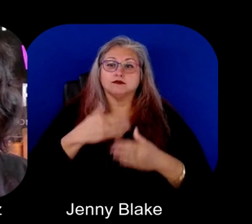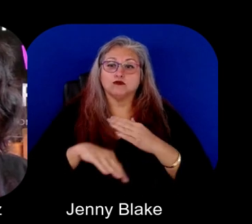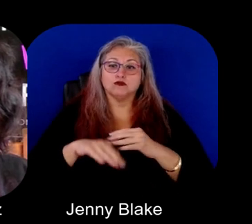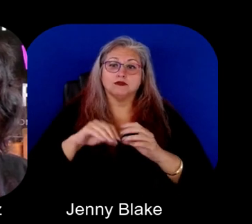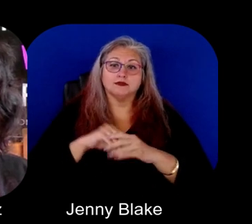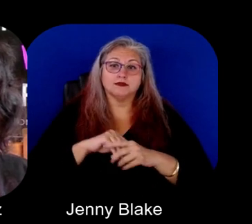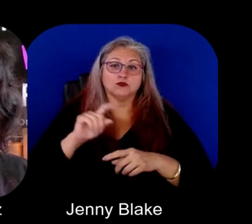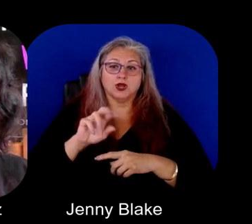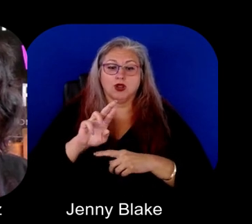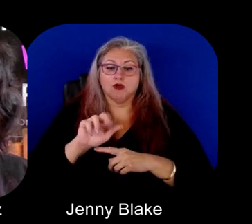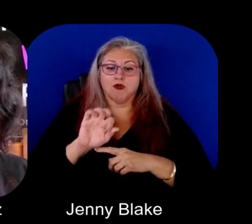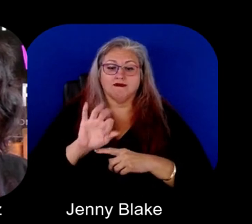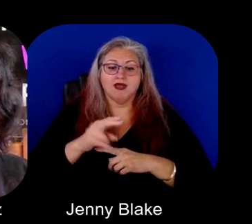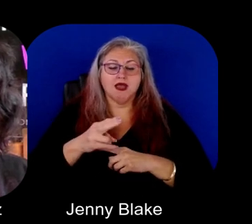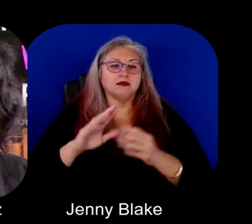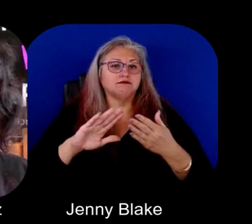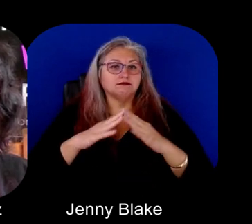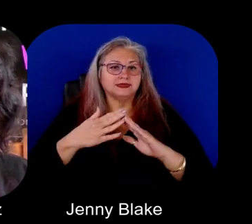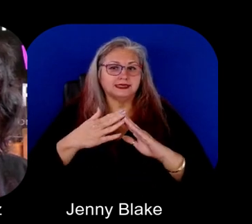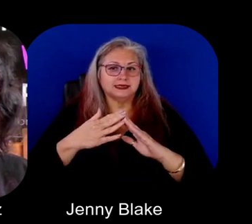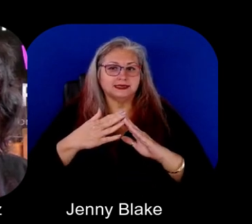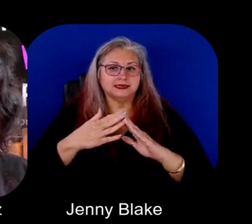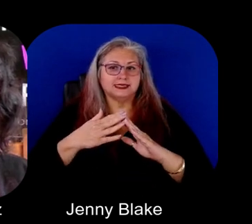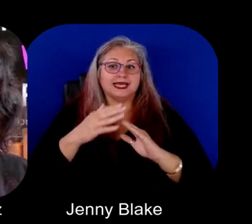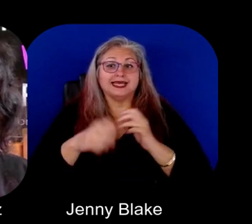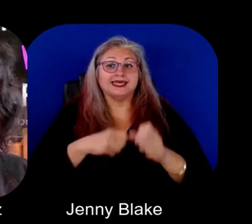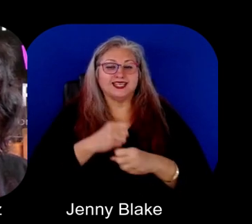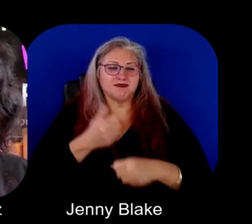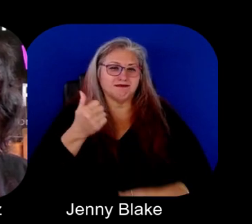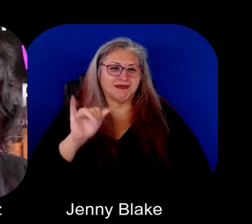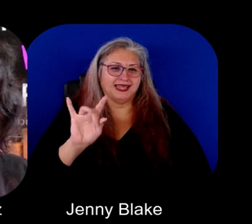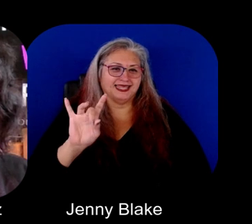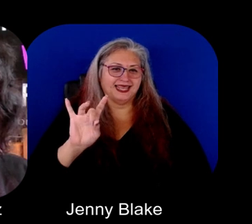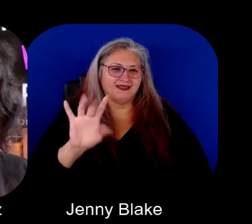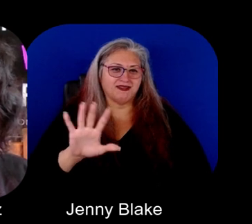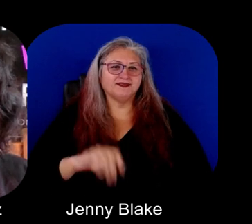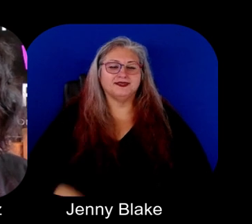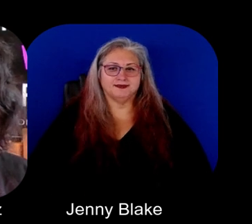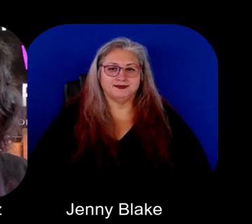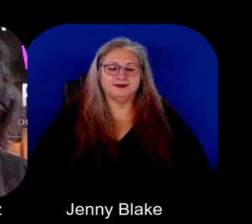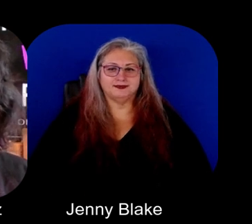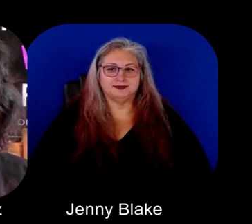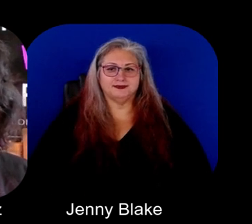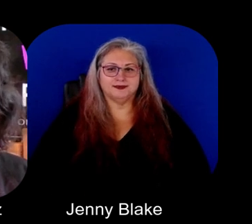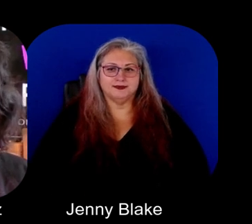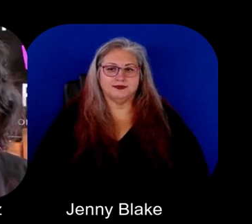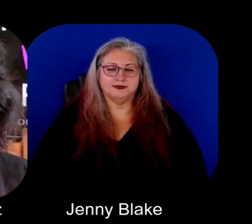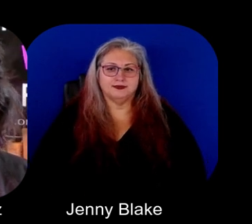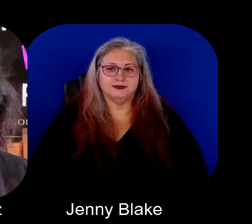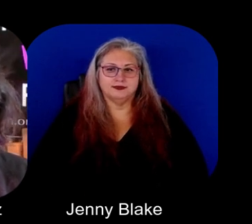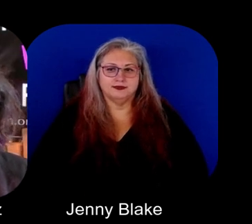born in Rafah City in the year 1985.